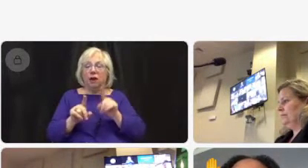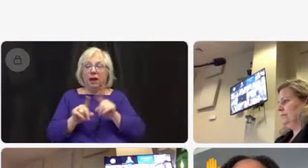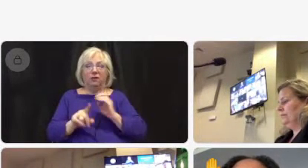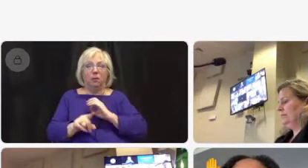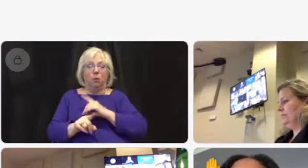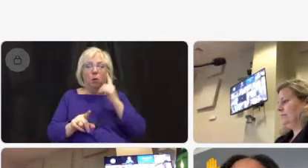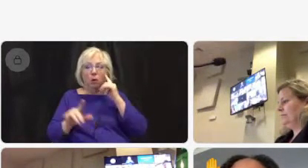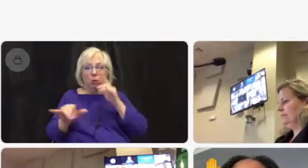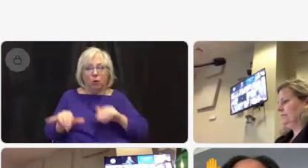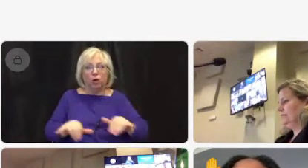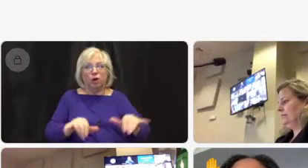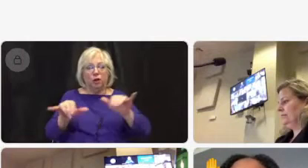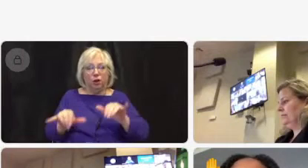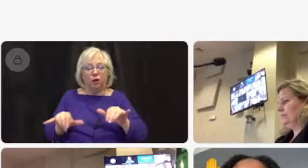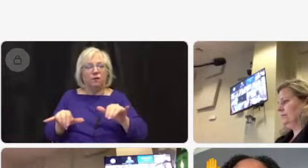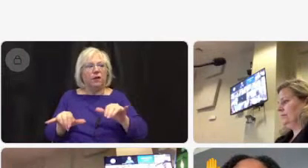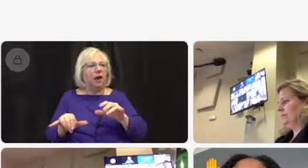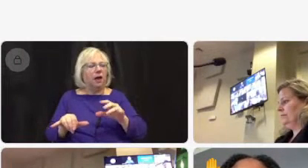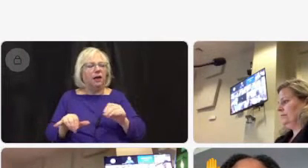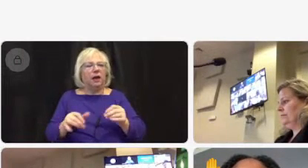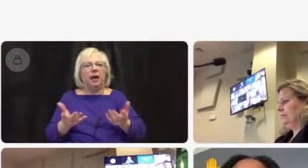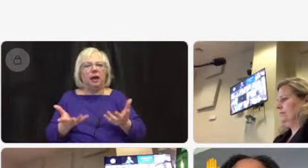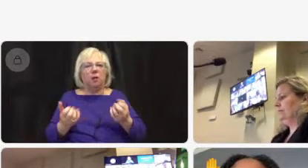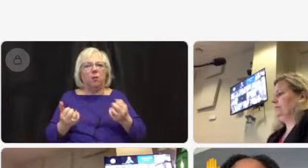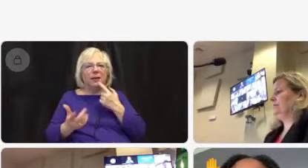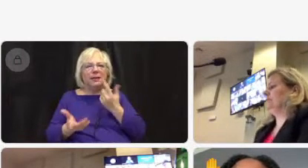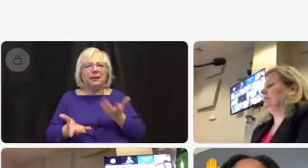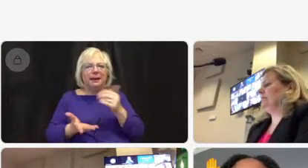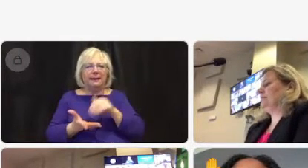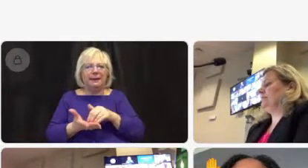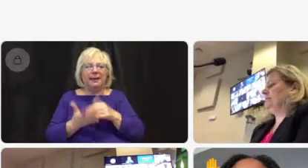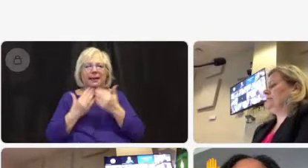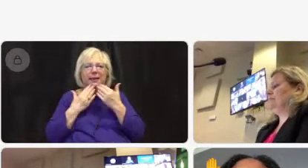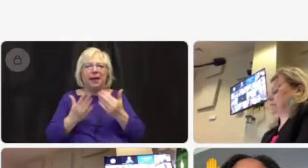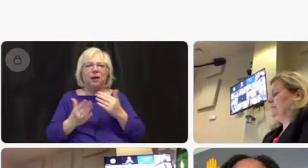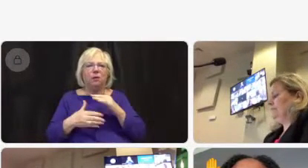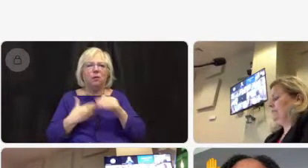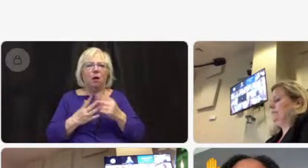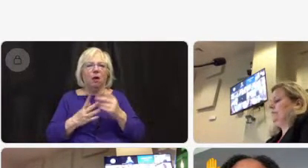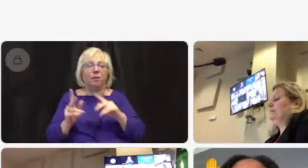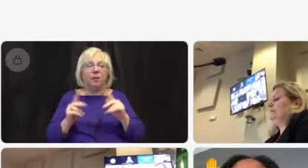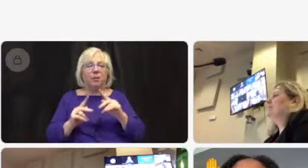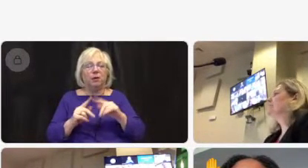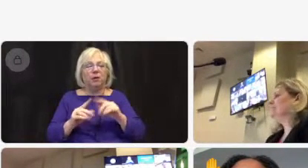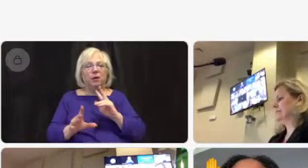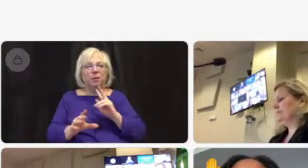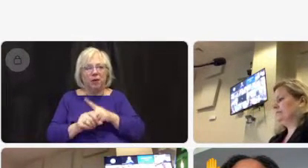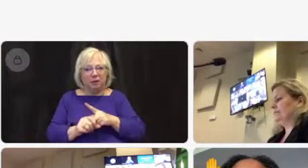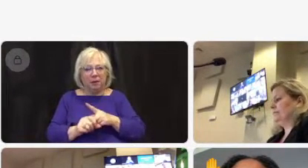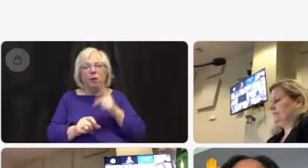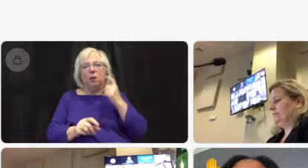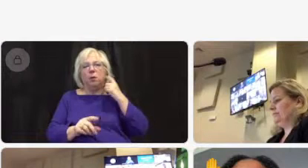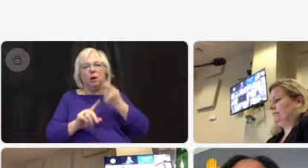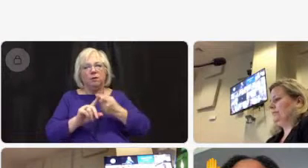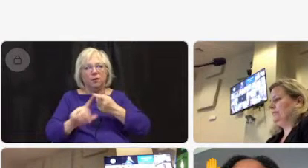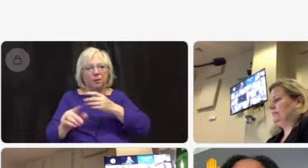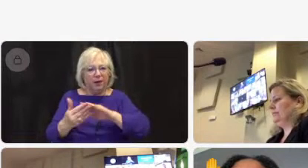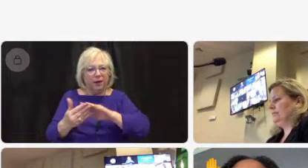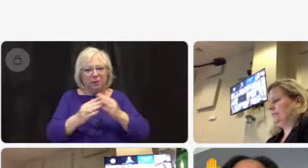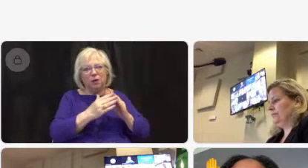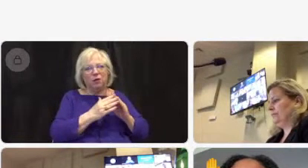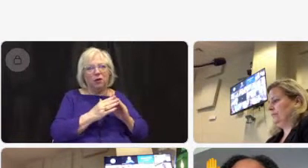What we've done, and I want to say thank you again for all who participated. We've heard from the community. They shared, everybody, as you'll